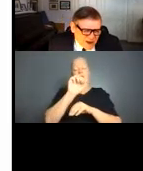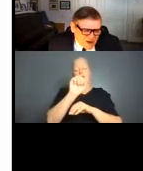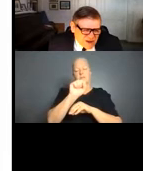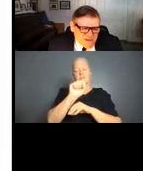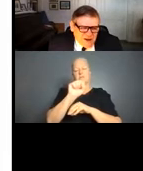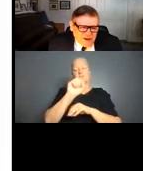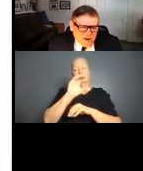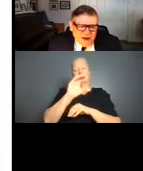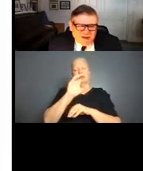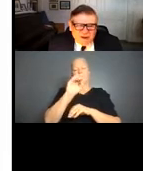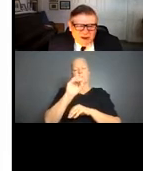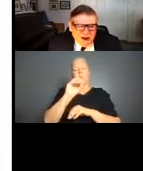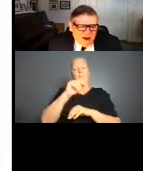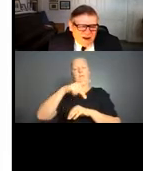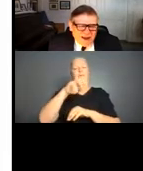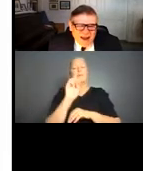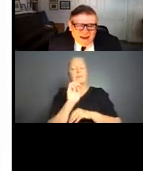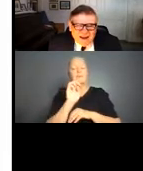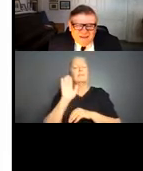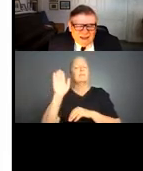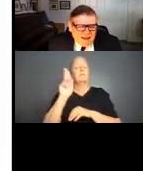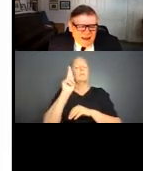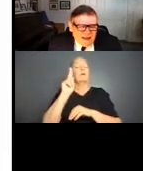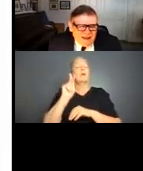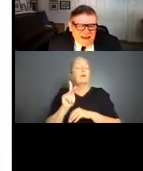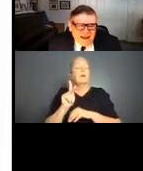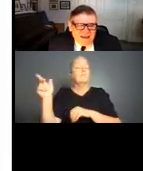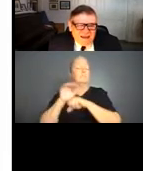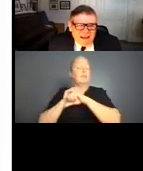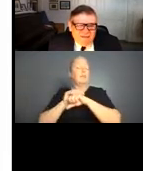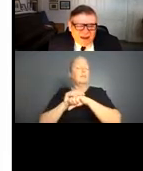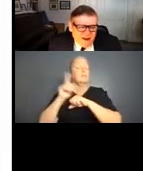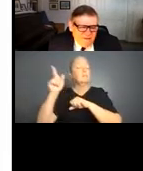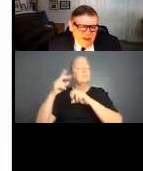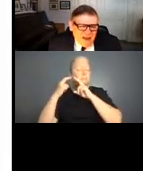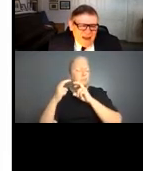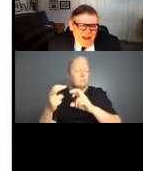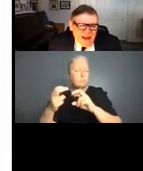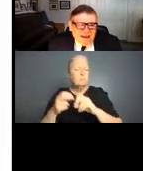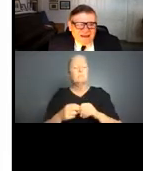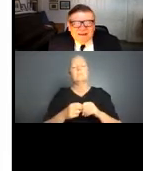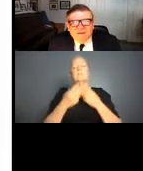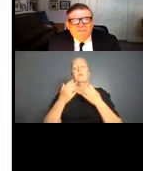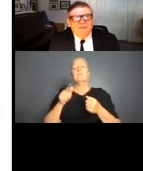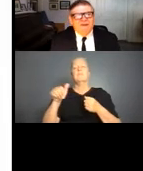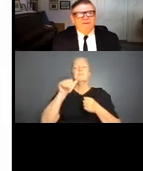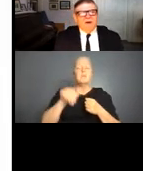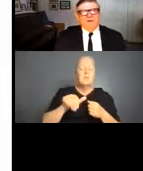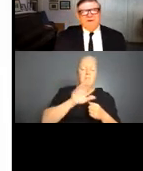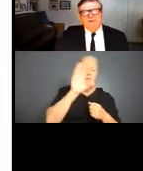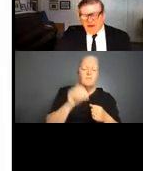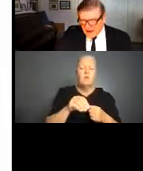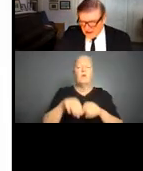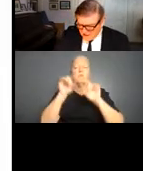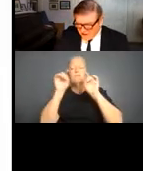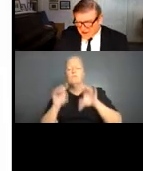We got similar stories from Australia and Canada and South Africa. And we